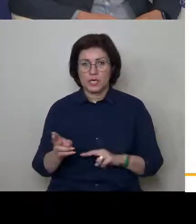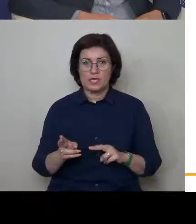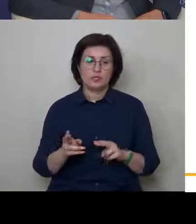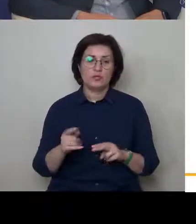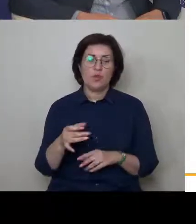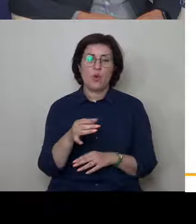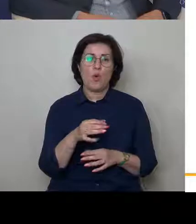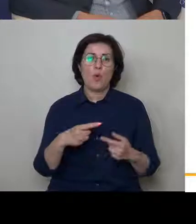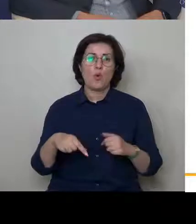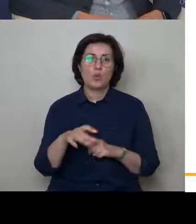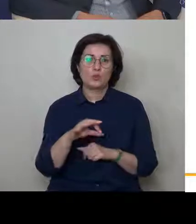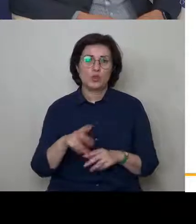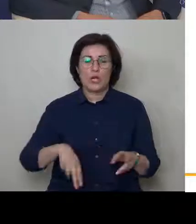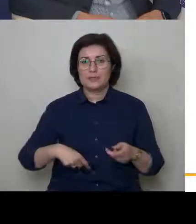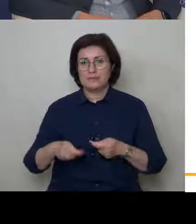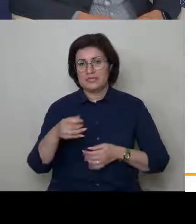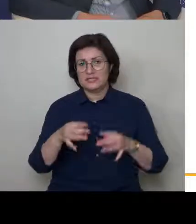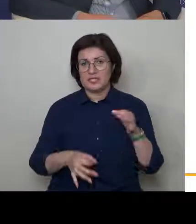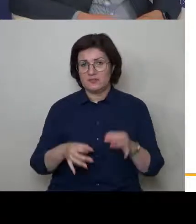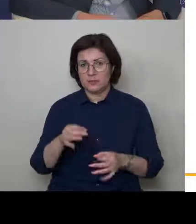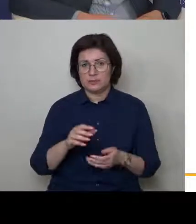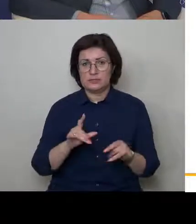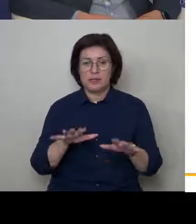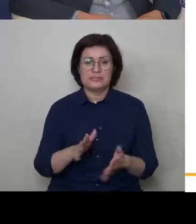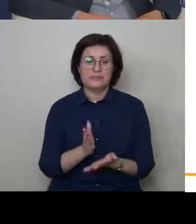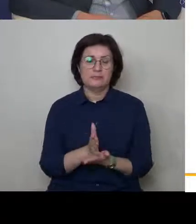disagree, you can challenge it with the